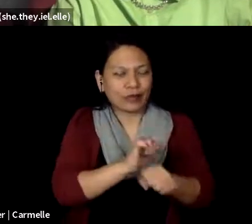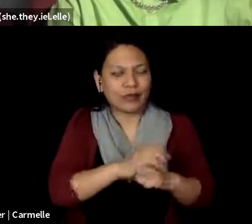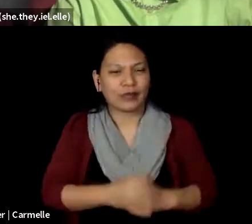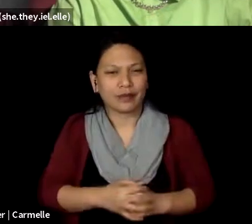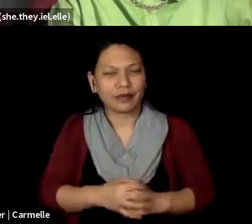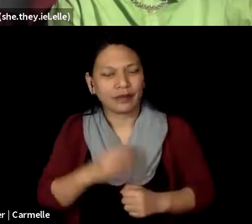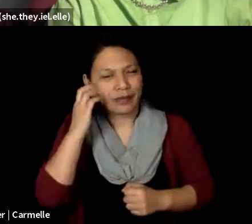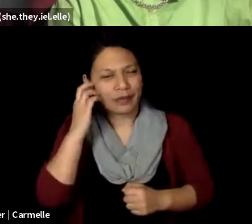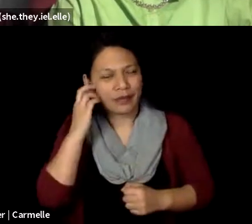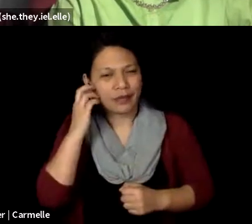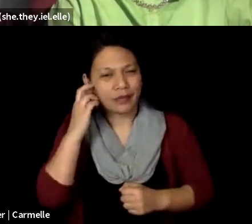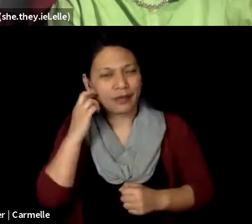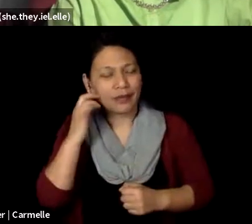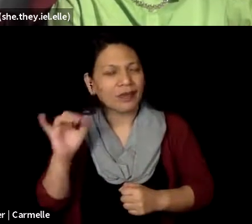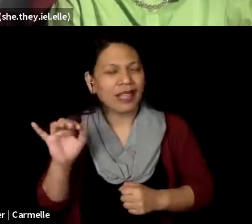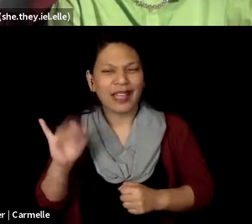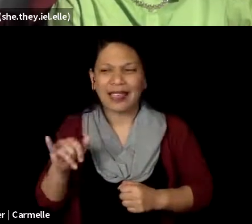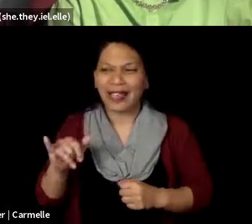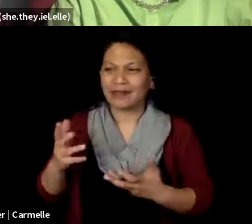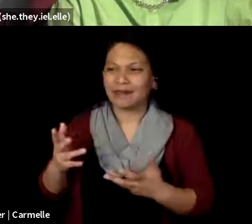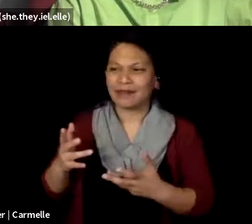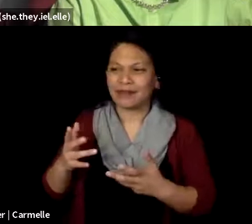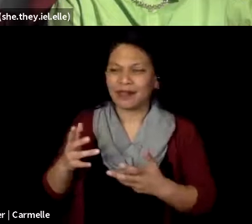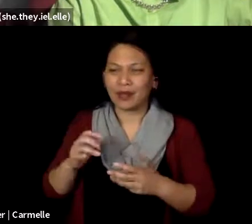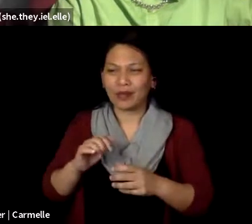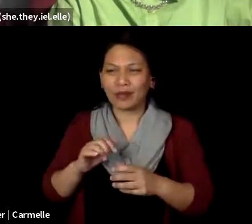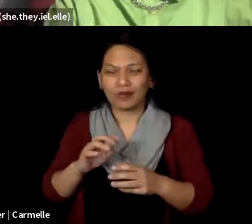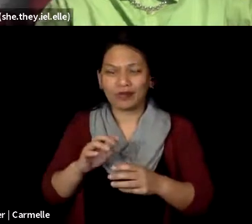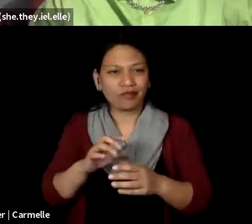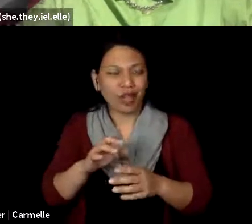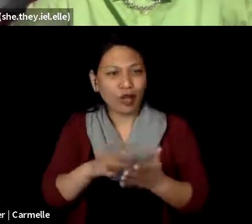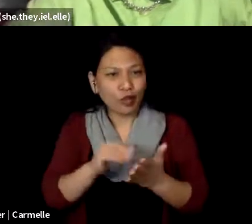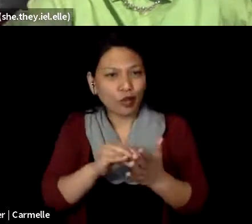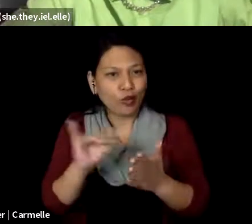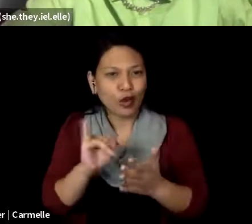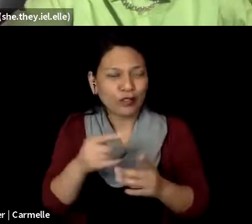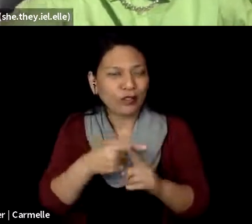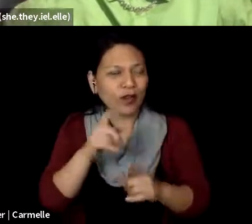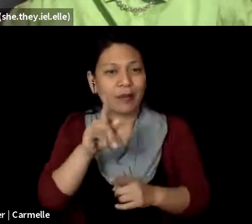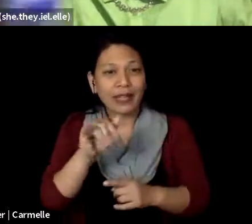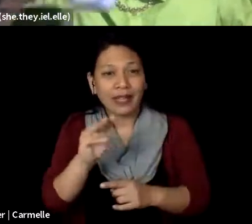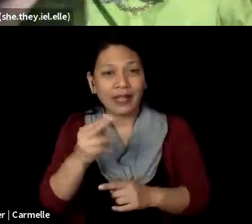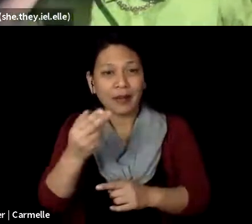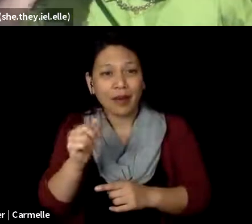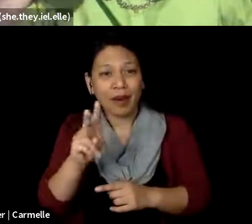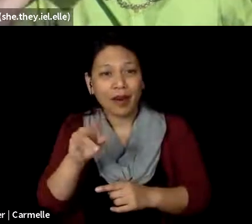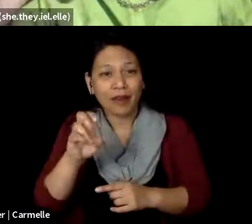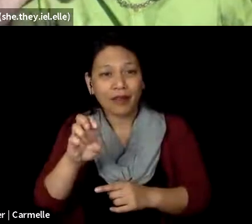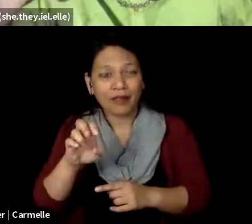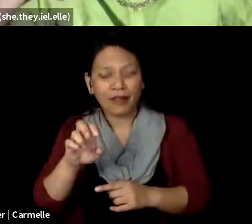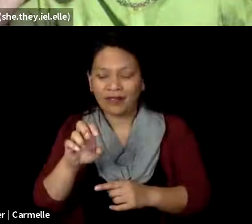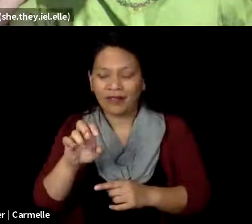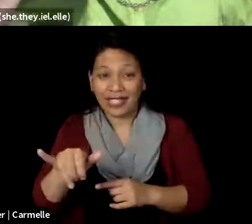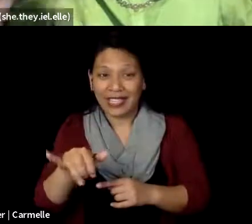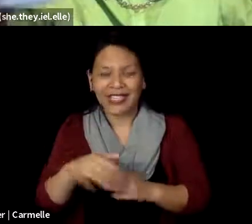And part of that, I learned some of that work too from Kim Harvey, you know, and I brought it into, I tried to bring it in